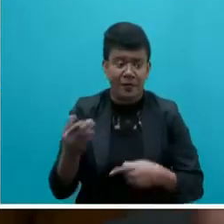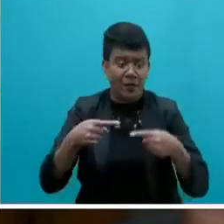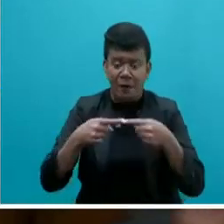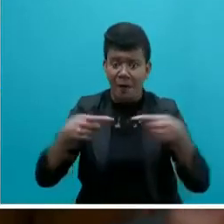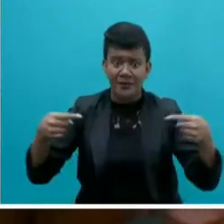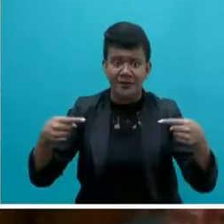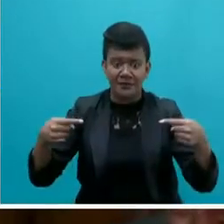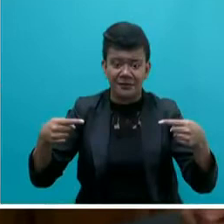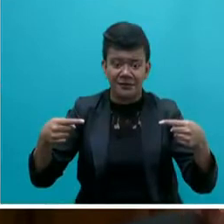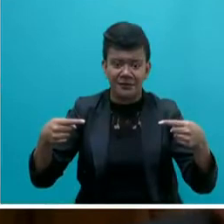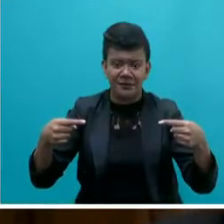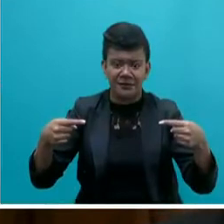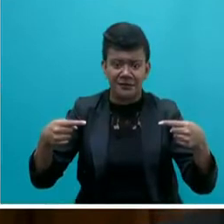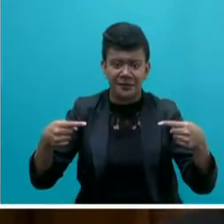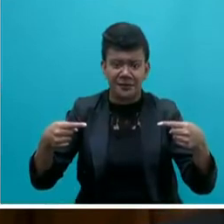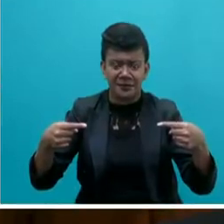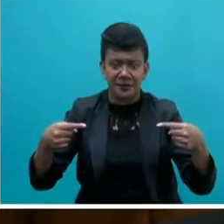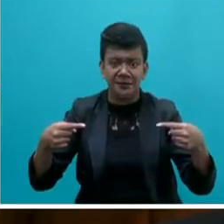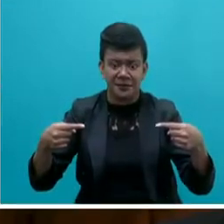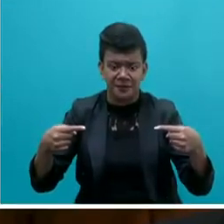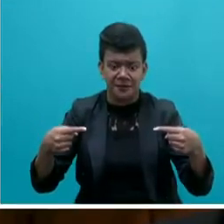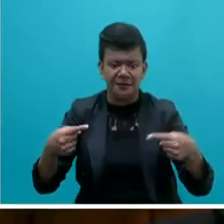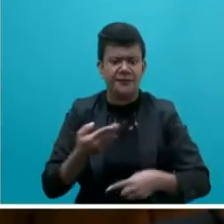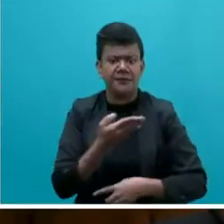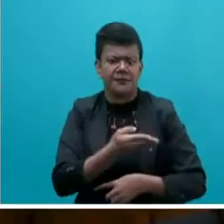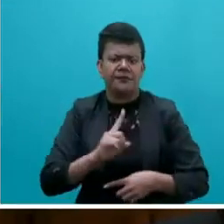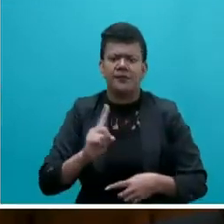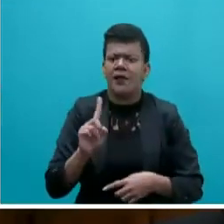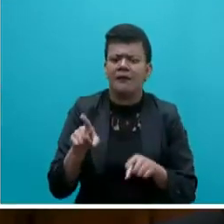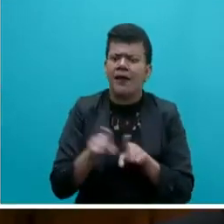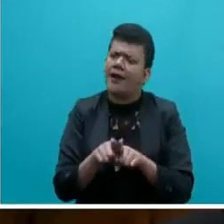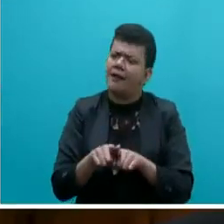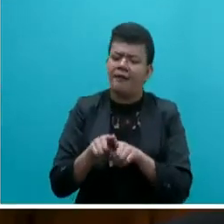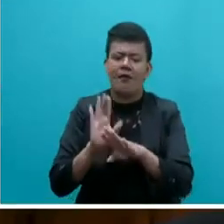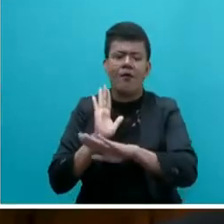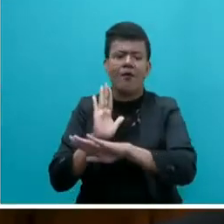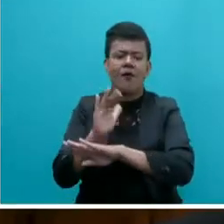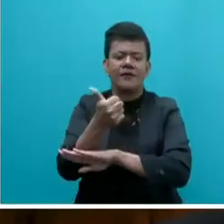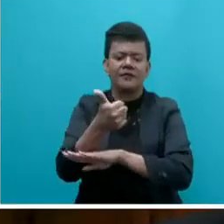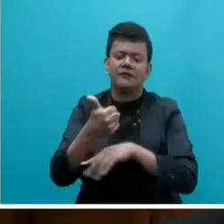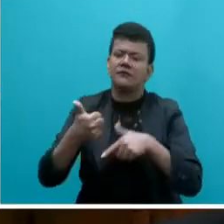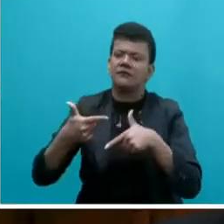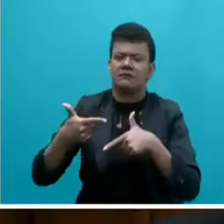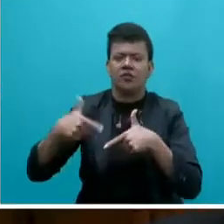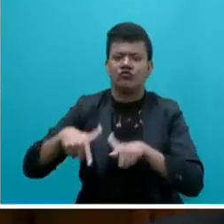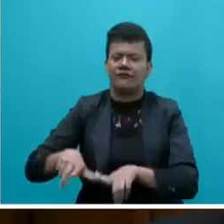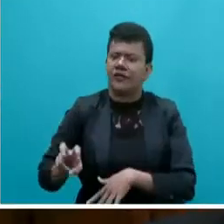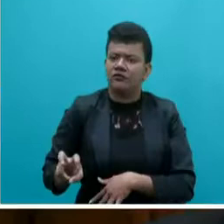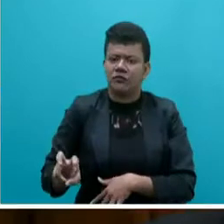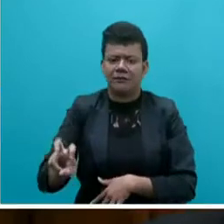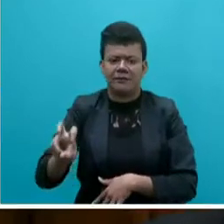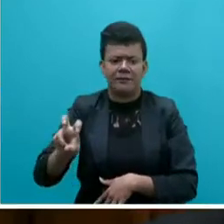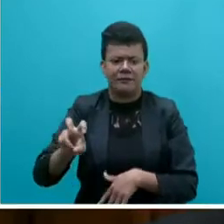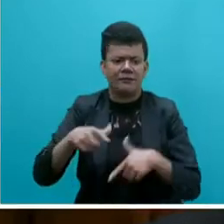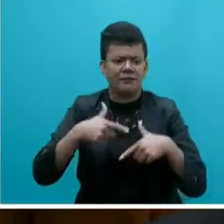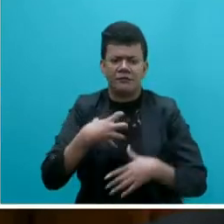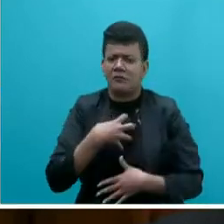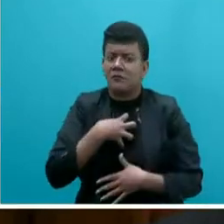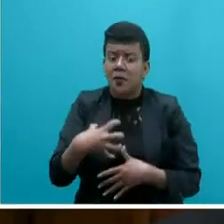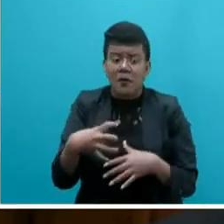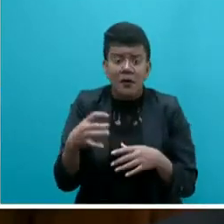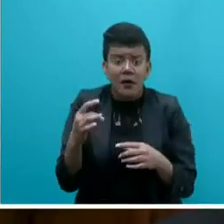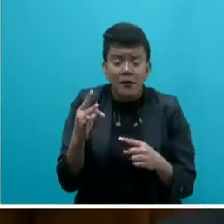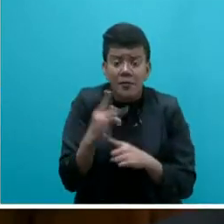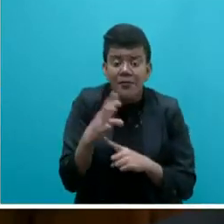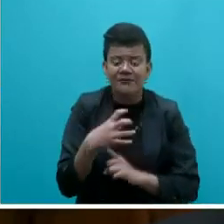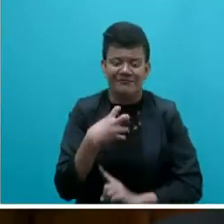Honourable Speaker said, for them it seems like overseas trip and per diem are more important compared to ordinary Fijians. They opt to travel